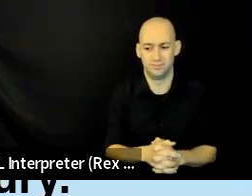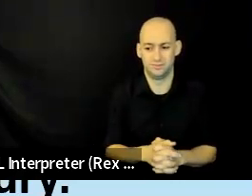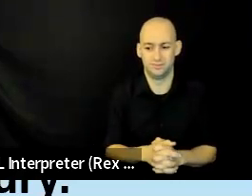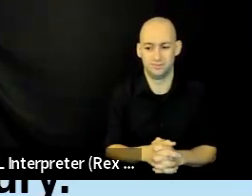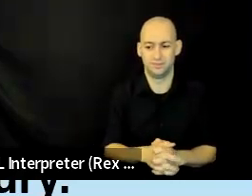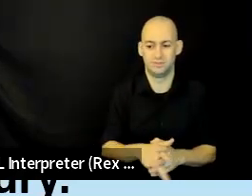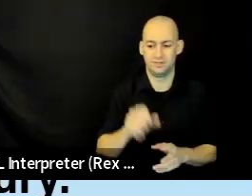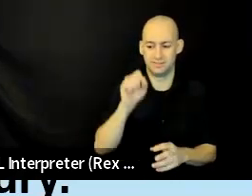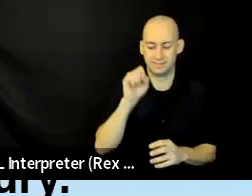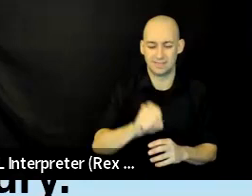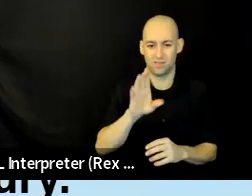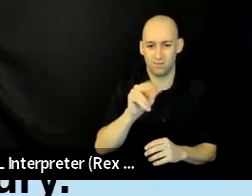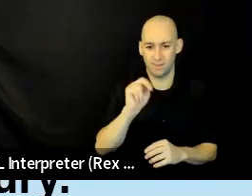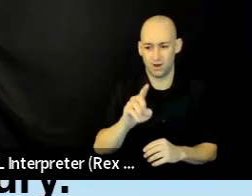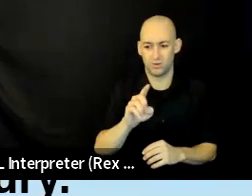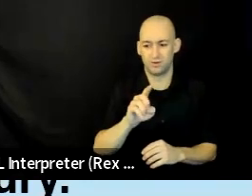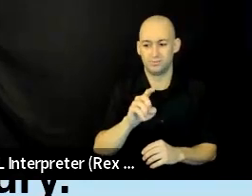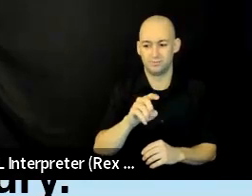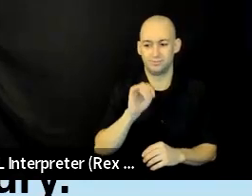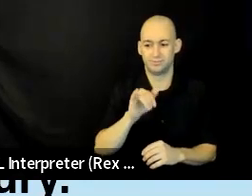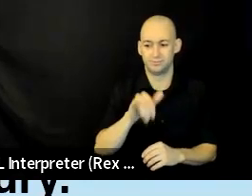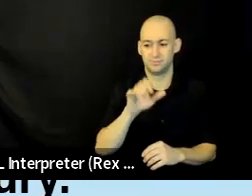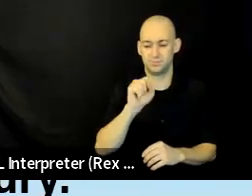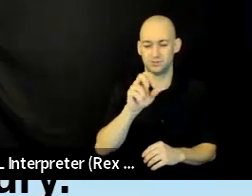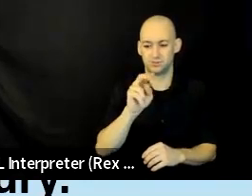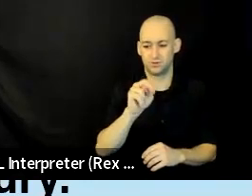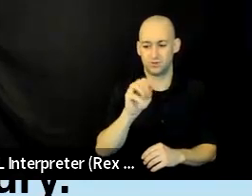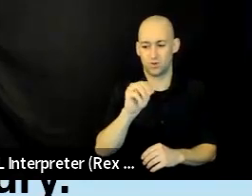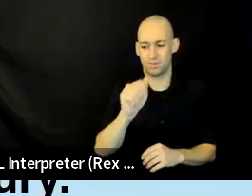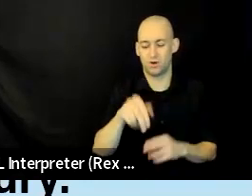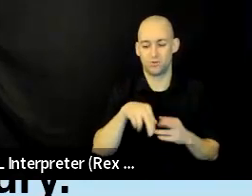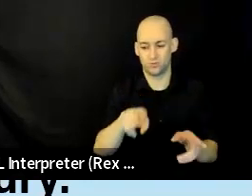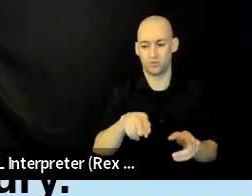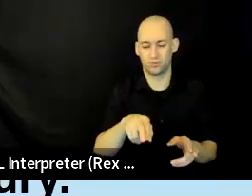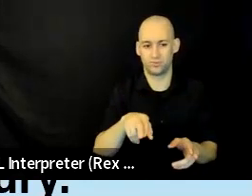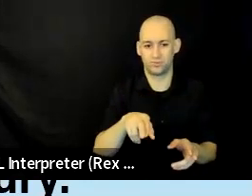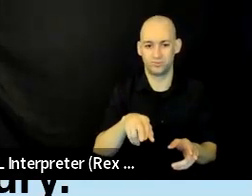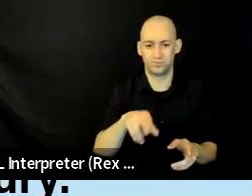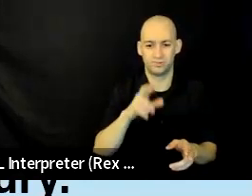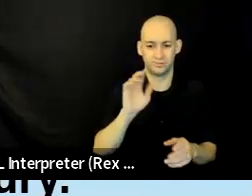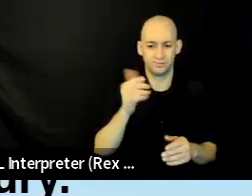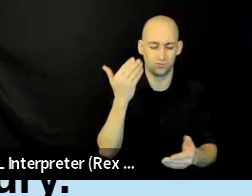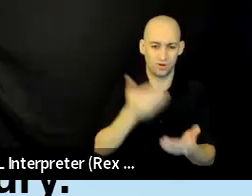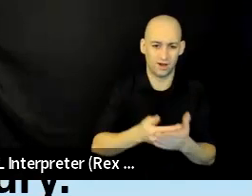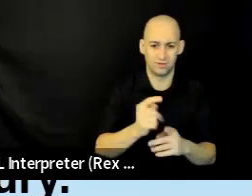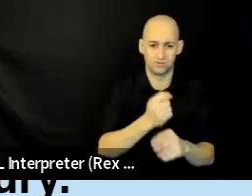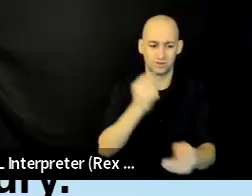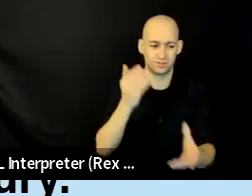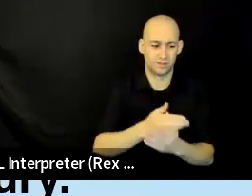US 101 traffic coming from Wilsona Road into the truck stop. Next.